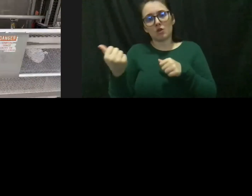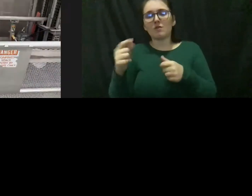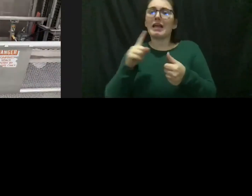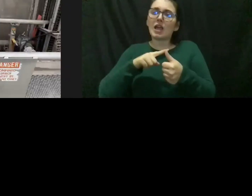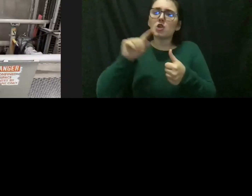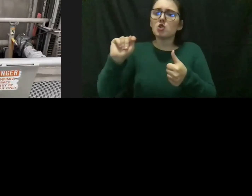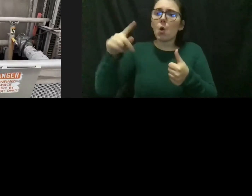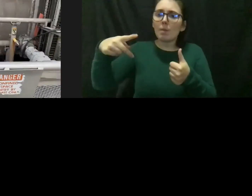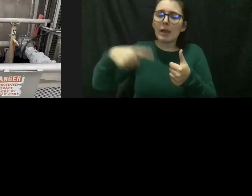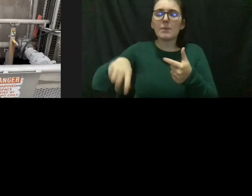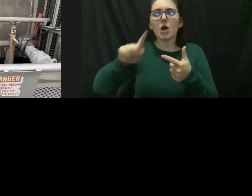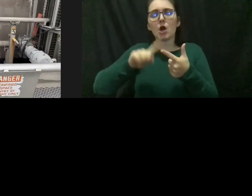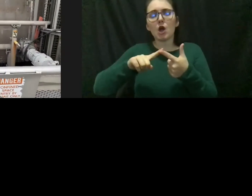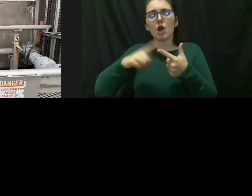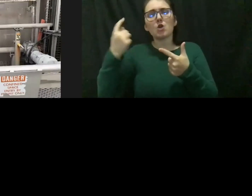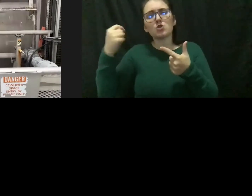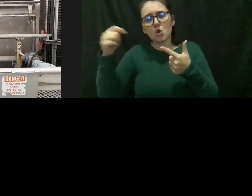You're going to see it come out and be sifted.